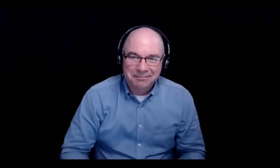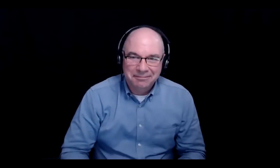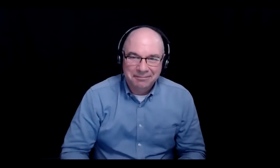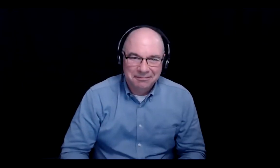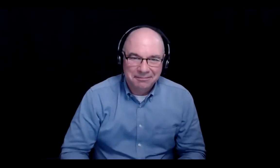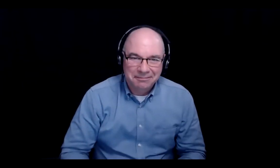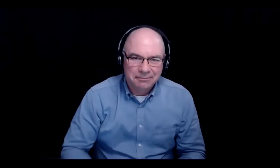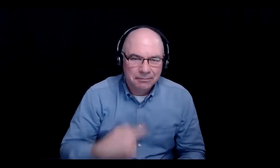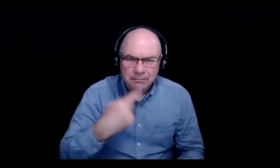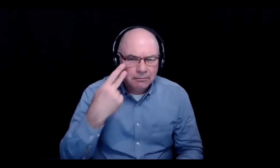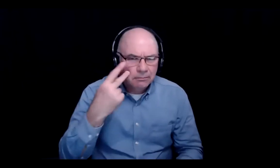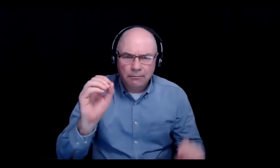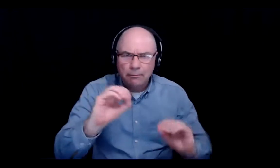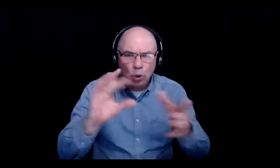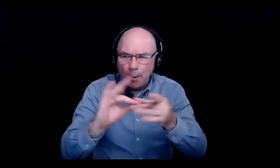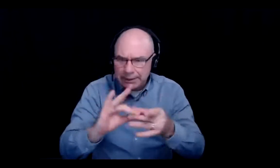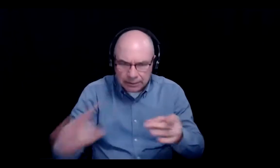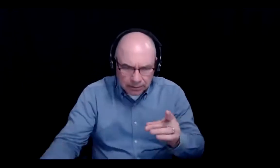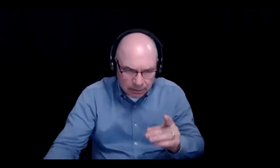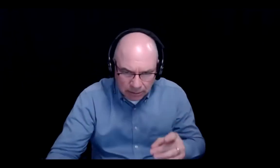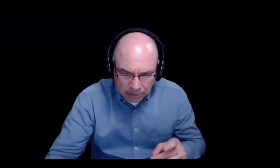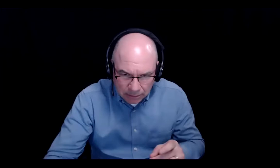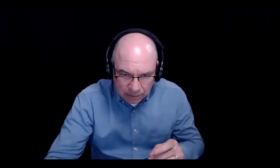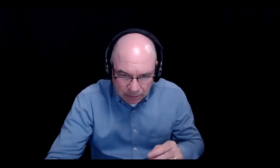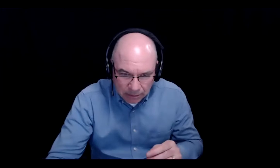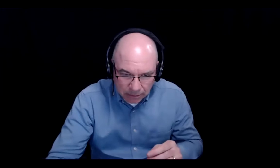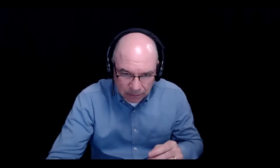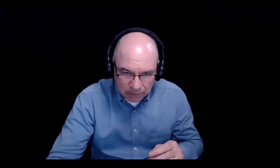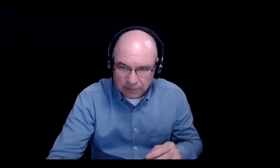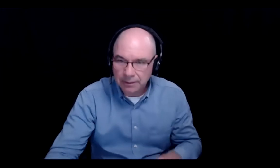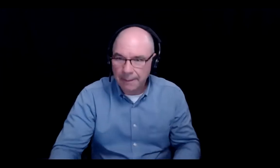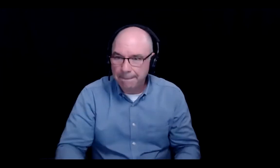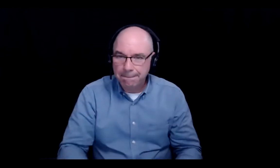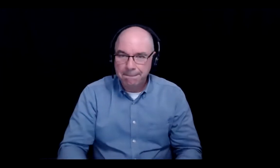I'm looking, I don't see any comments yet.